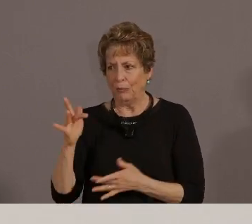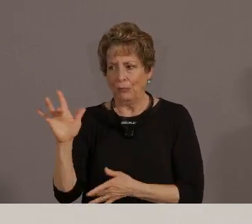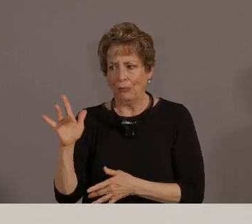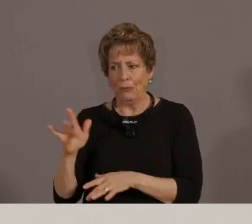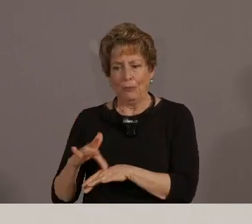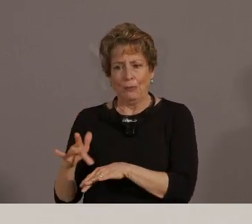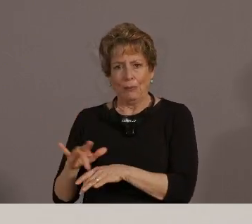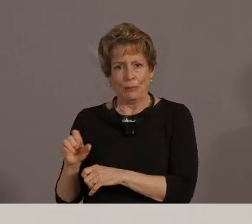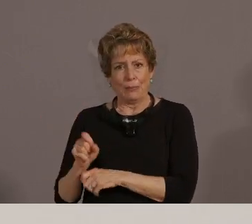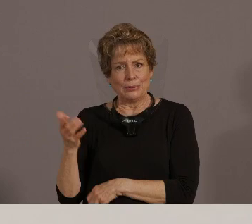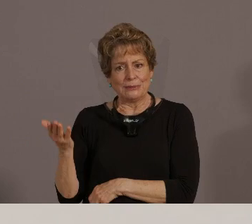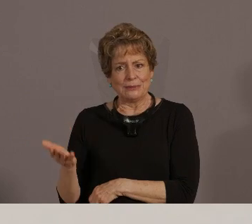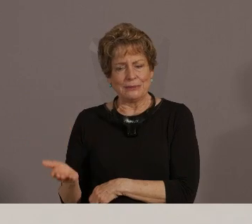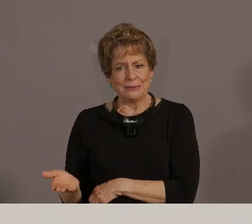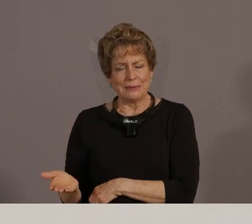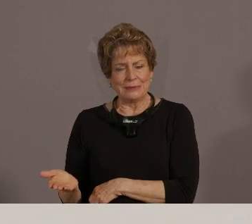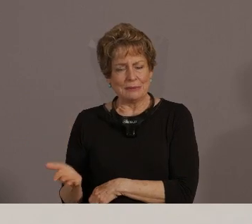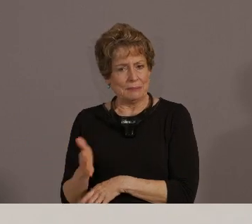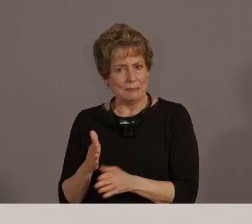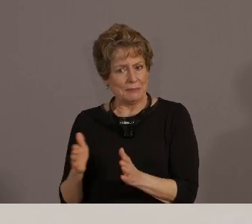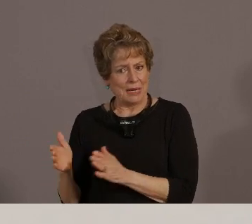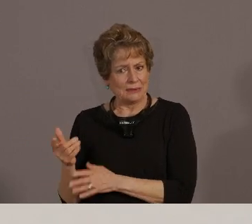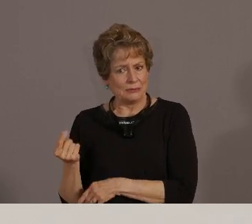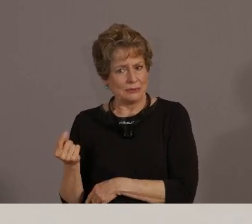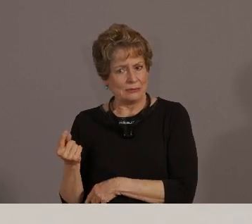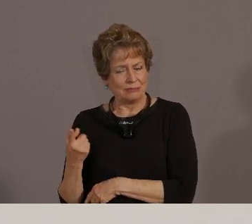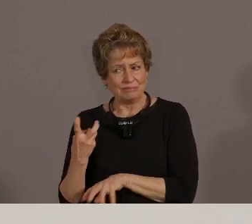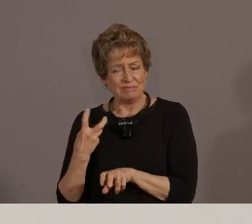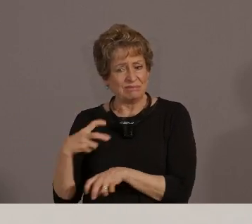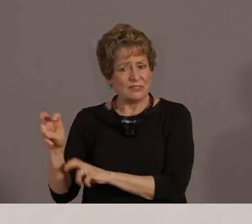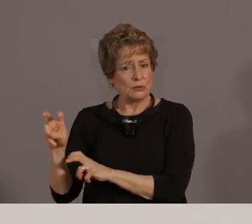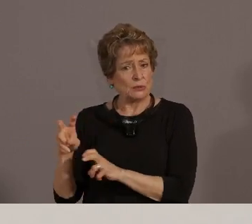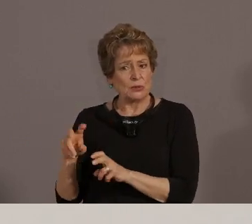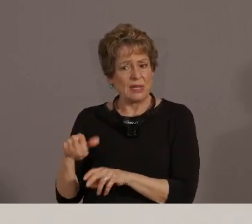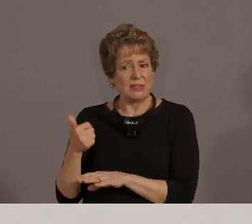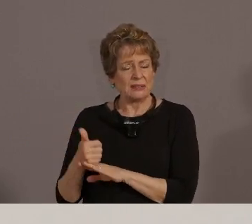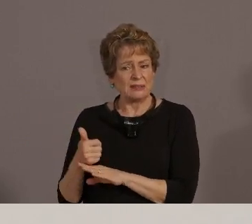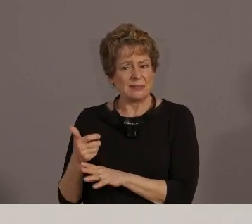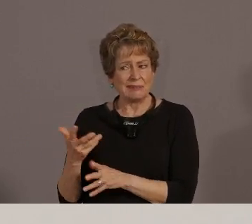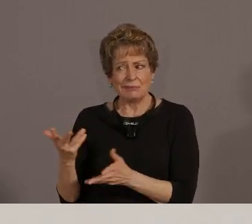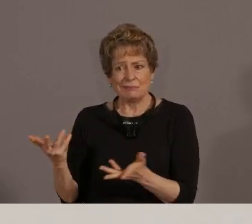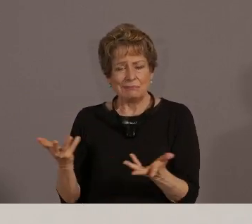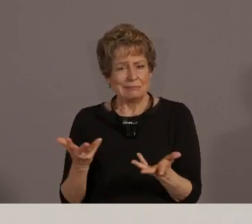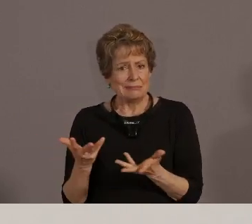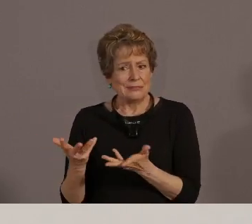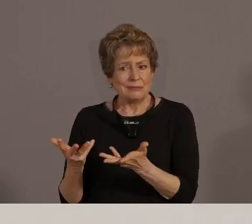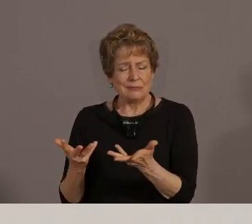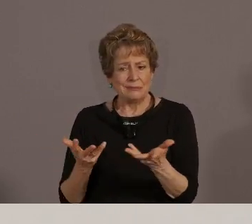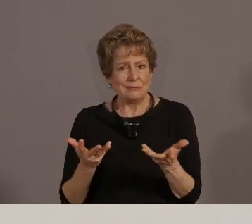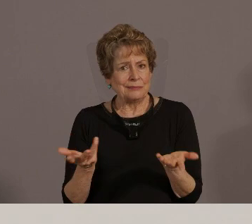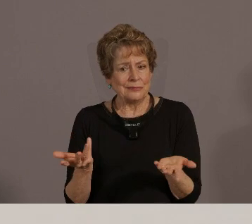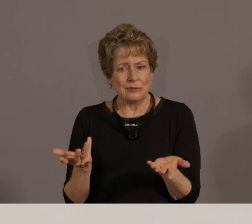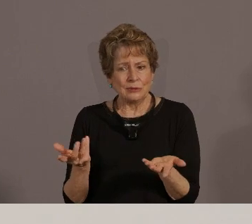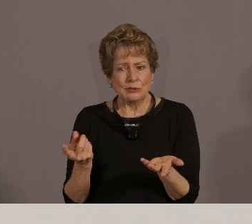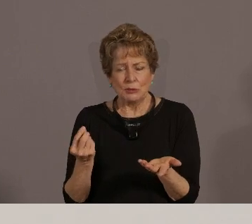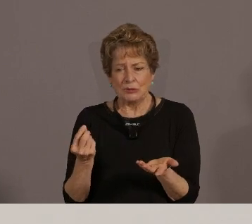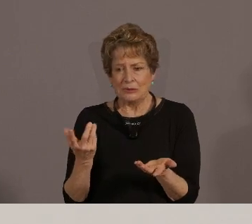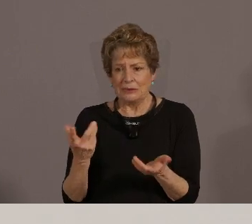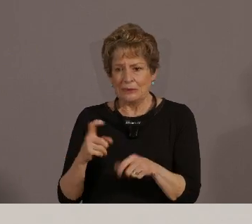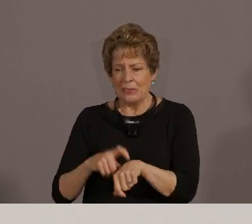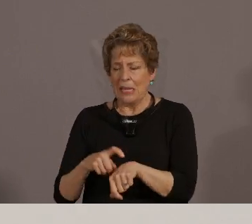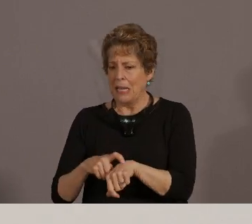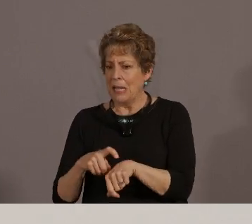already that transition so you don't have the lapse in between getting an indoor facility when you stop doing,